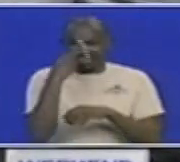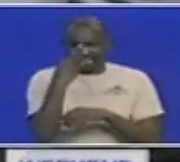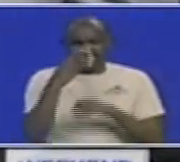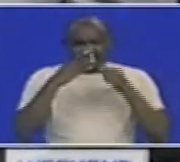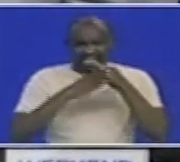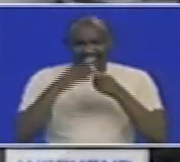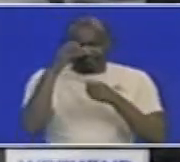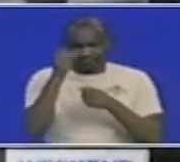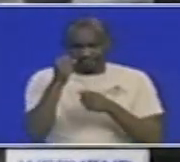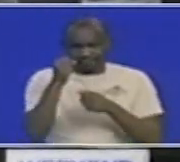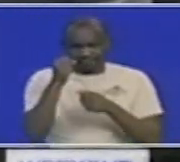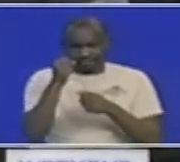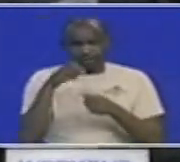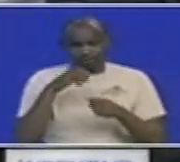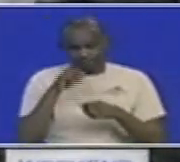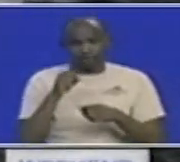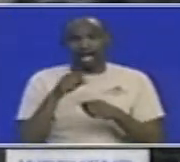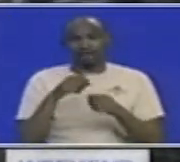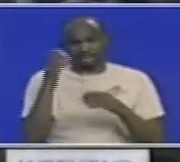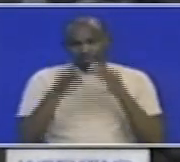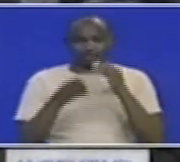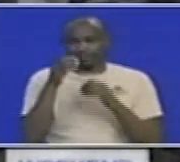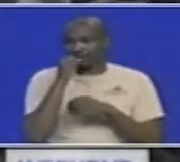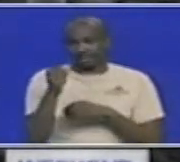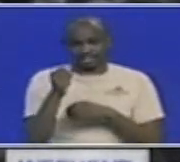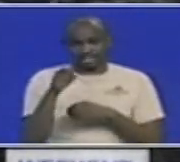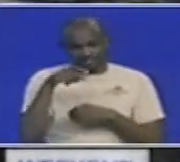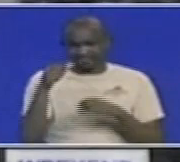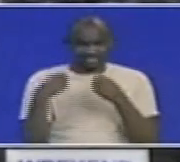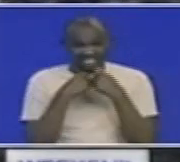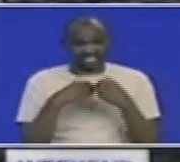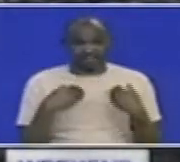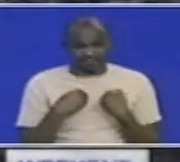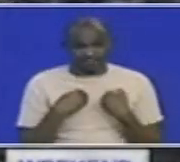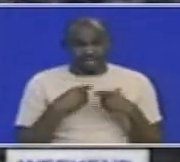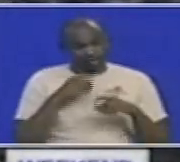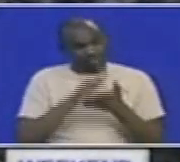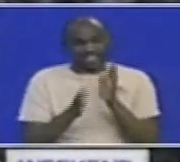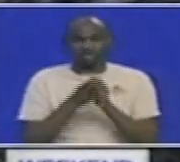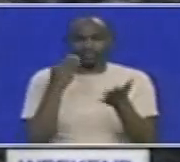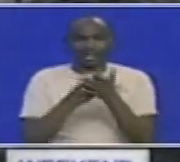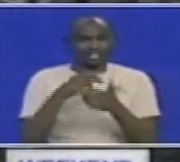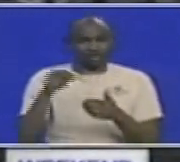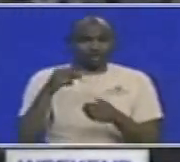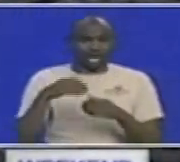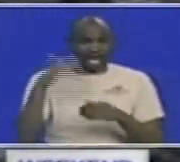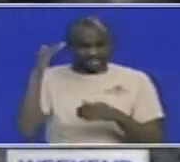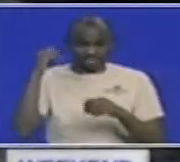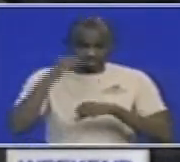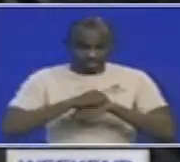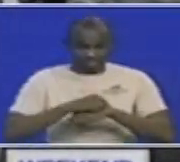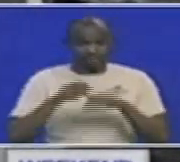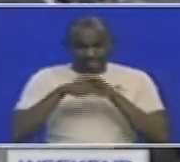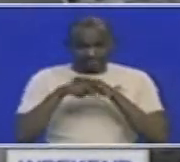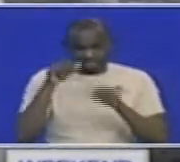395 out of the possible 500, despite all the challenges. With no money to proceed to high school, his primary school